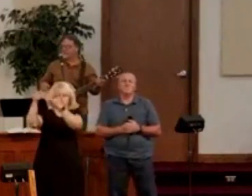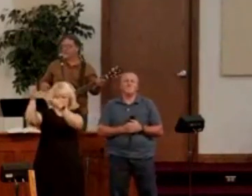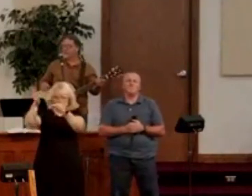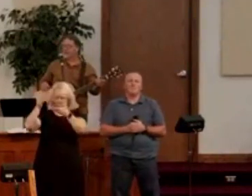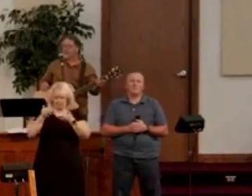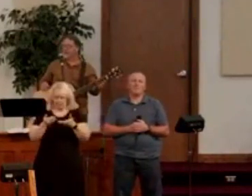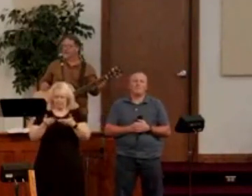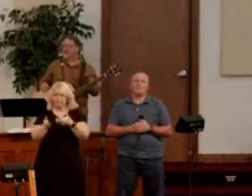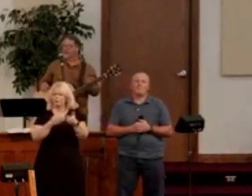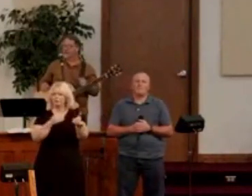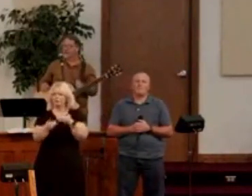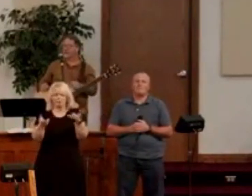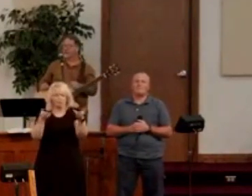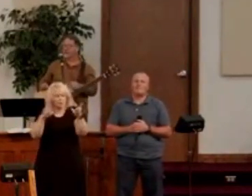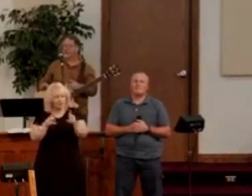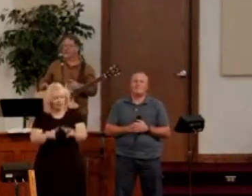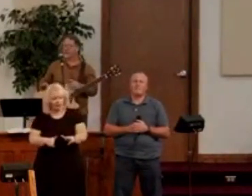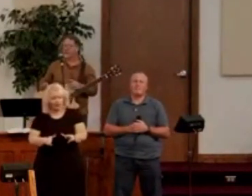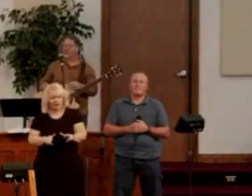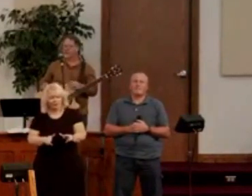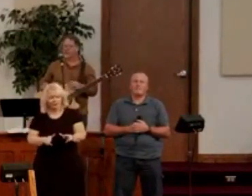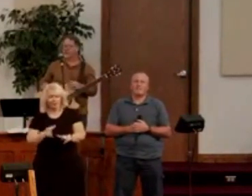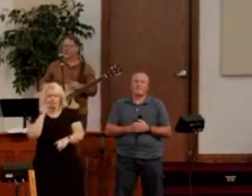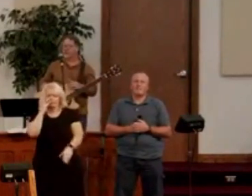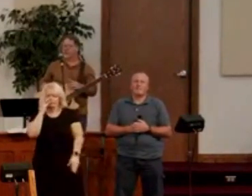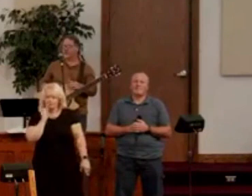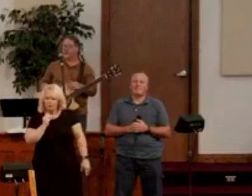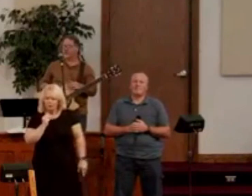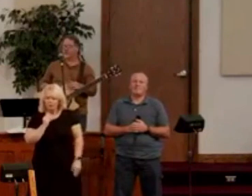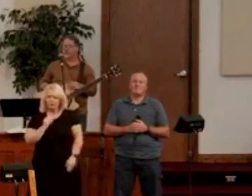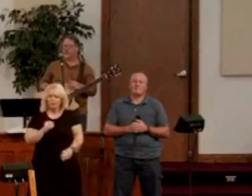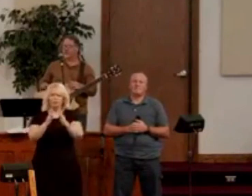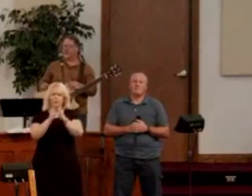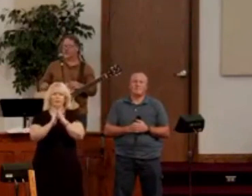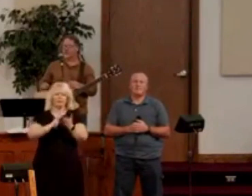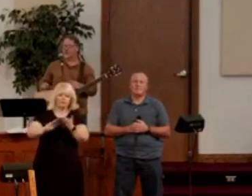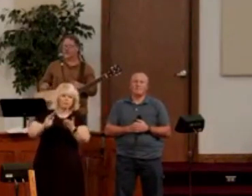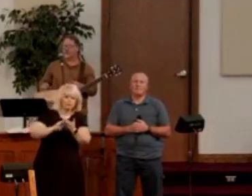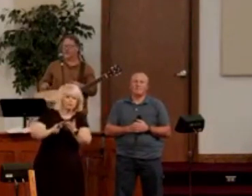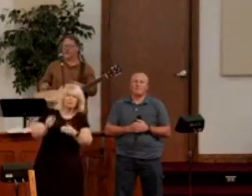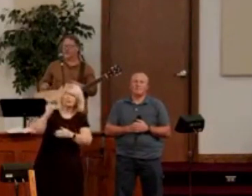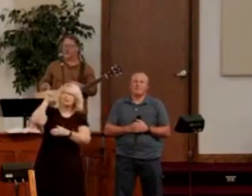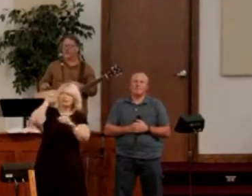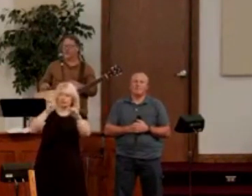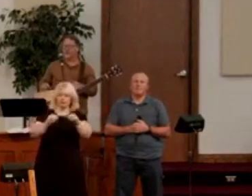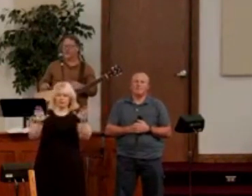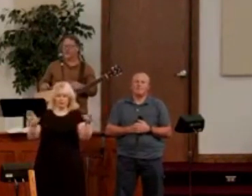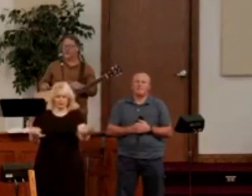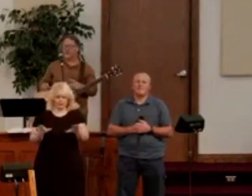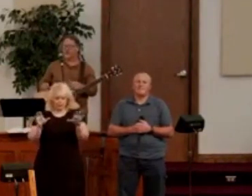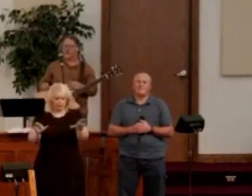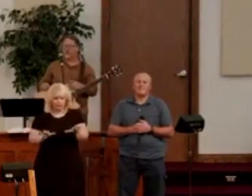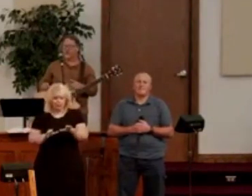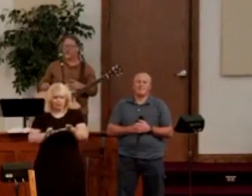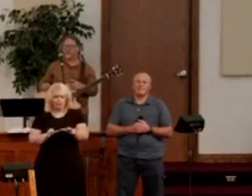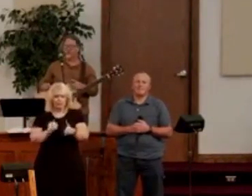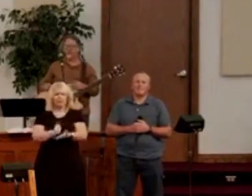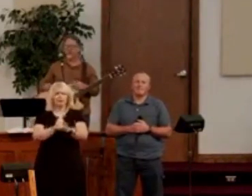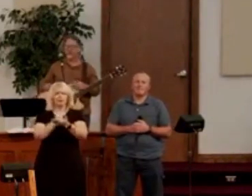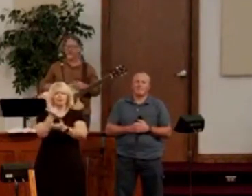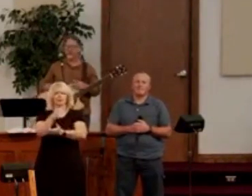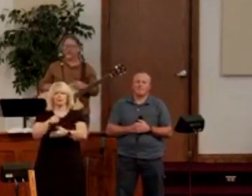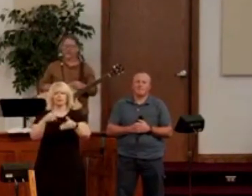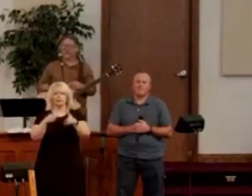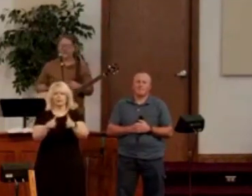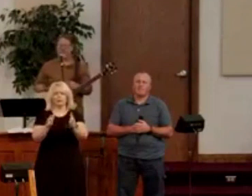dealing with, whatever it is you need to ask forgiveness from, he can do that, and he will. We'll help you any way we can. Meeting right